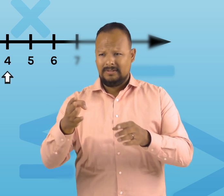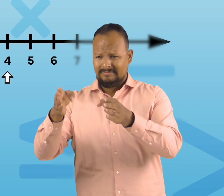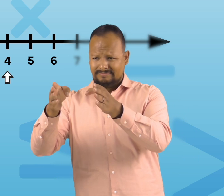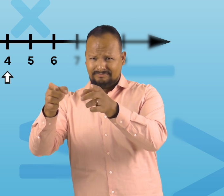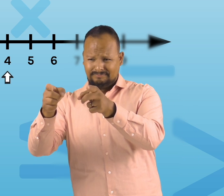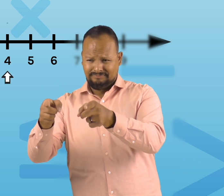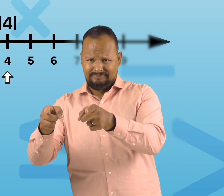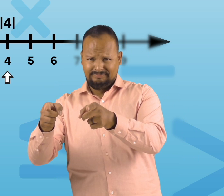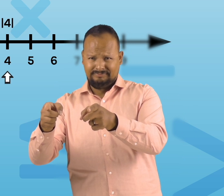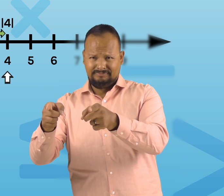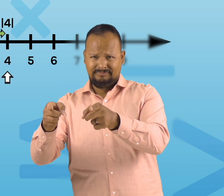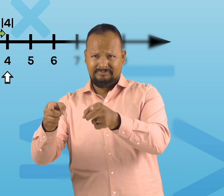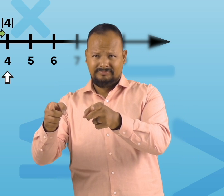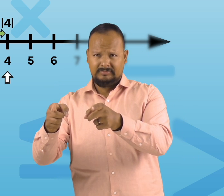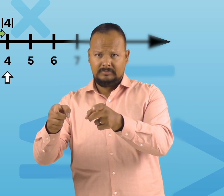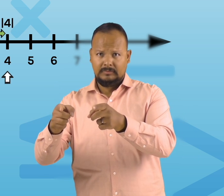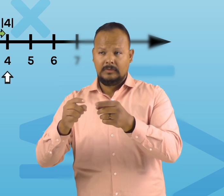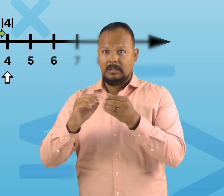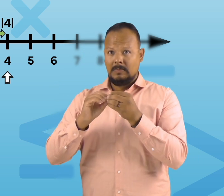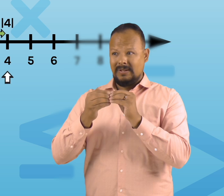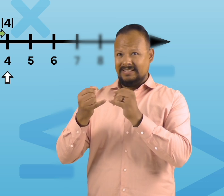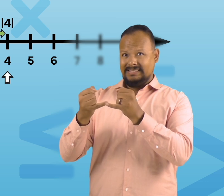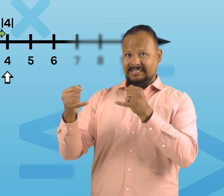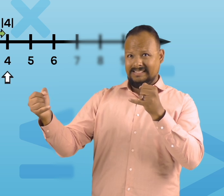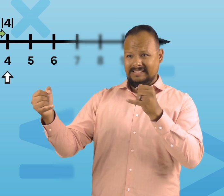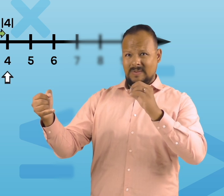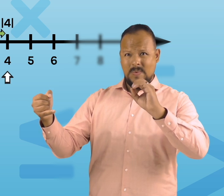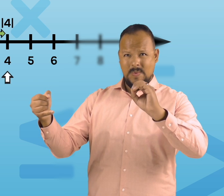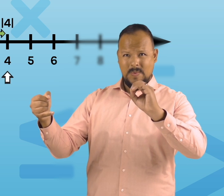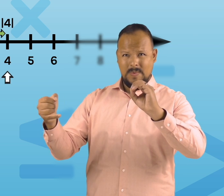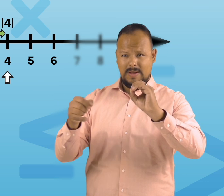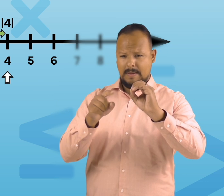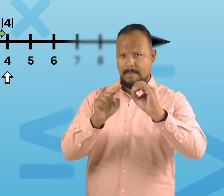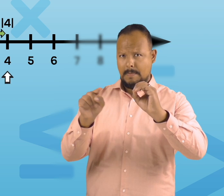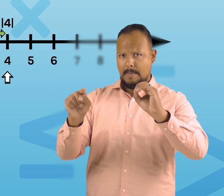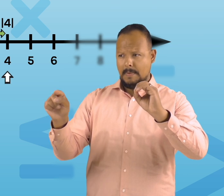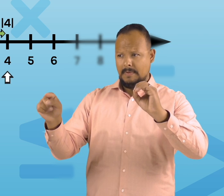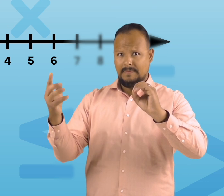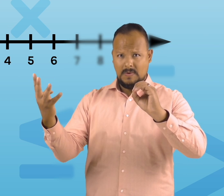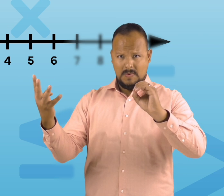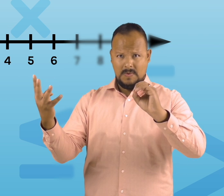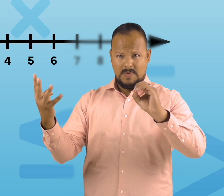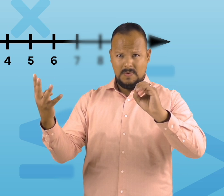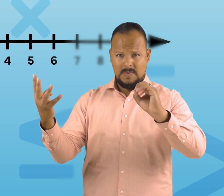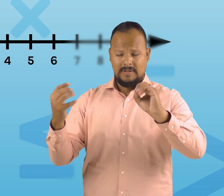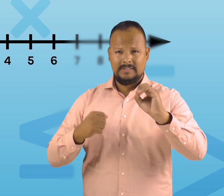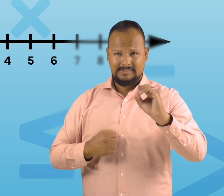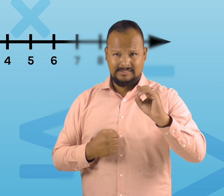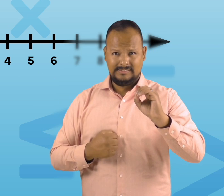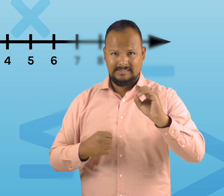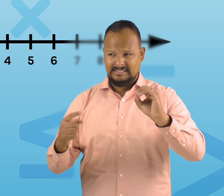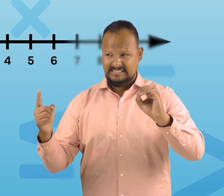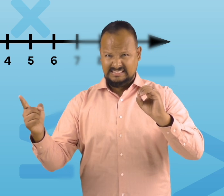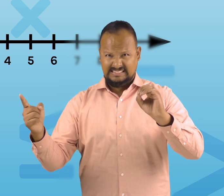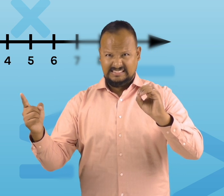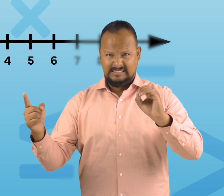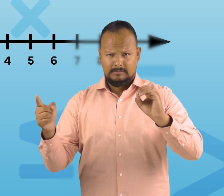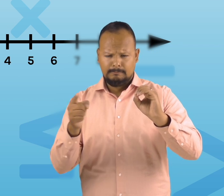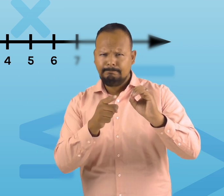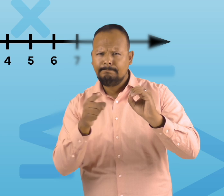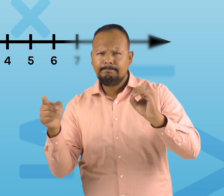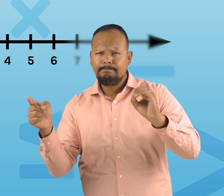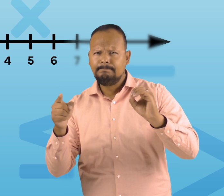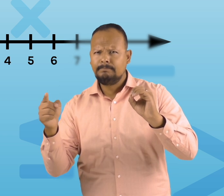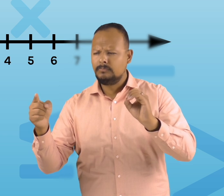Like this. The absolute value of 4 equals 4. What about the absolute value of a